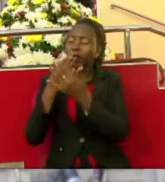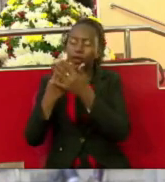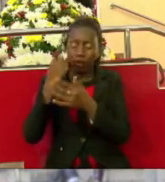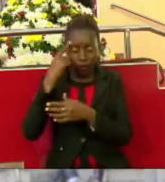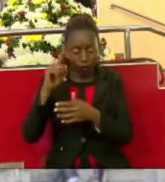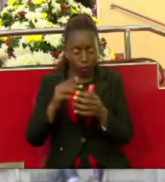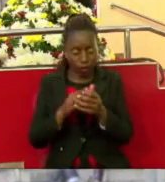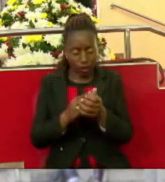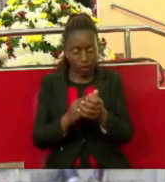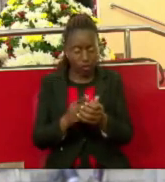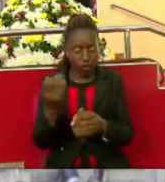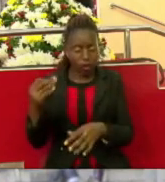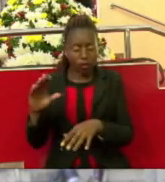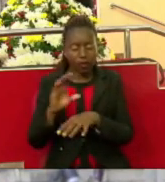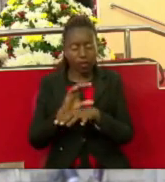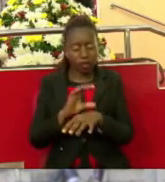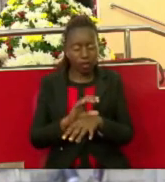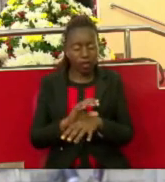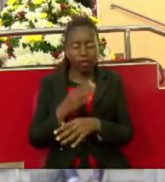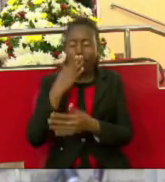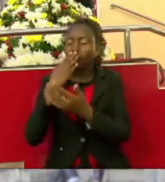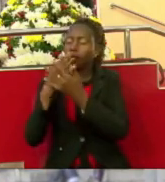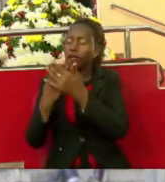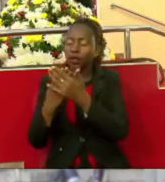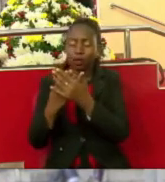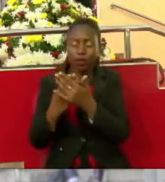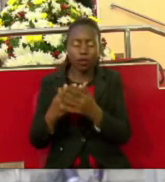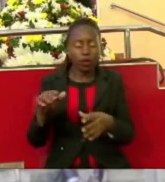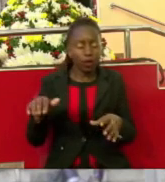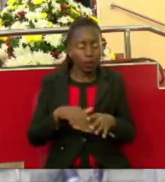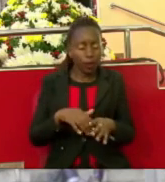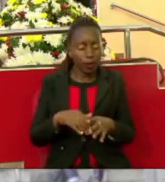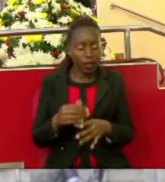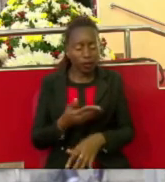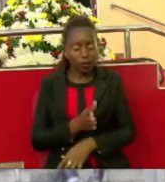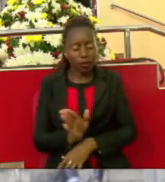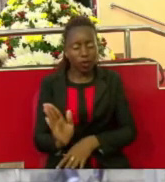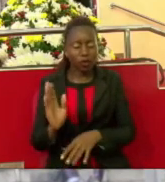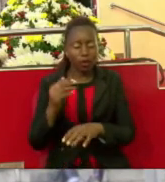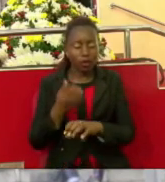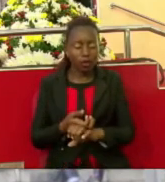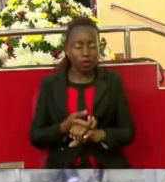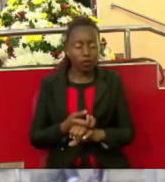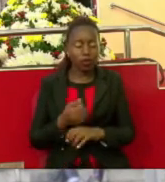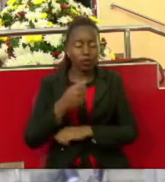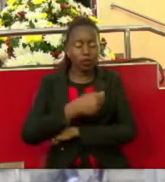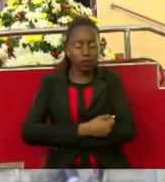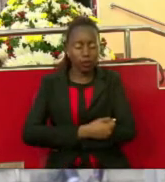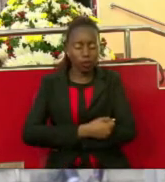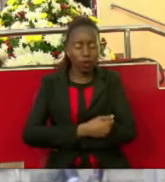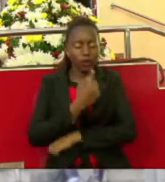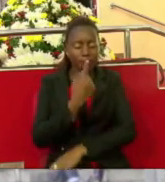Glory. Thank you for the board members of Cornerstone Academy, King of Glory. Father, I pray that everybody who is committed